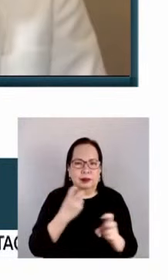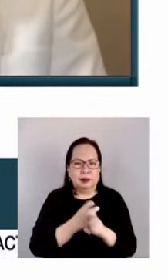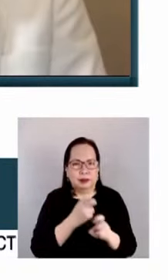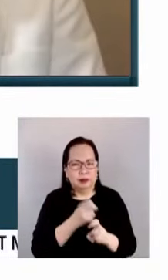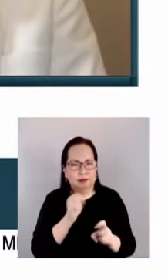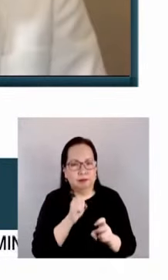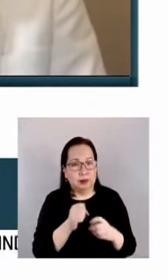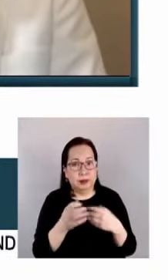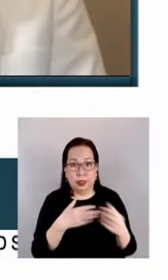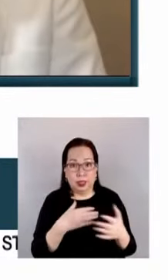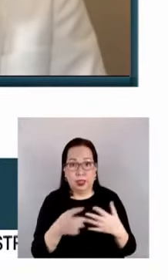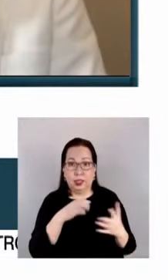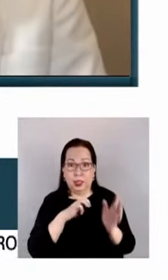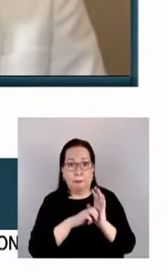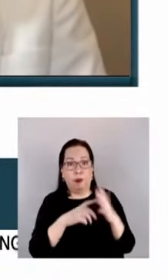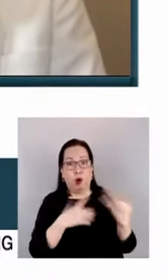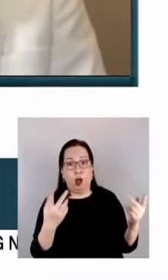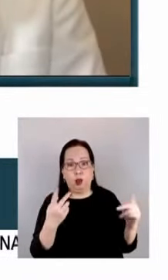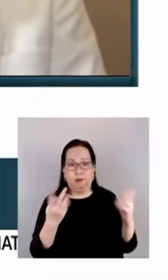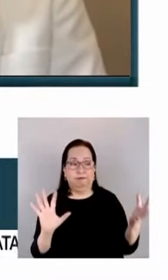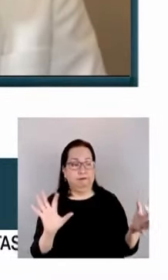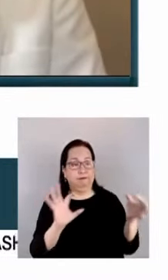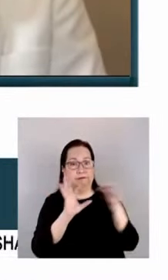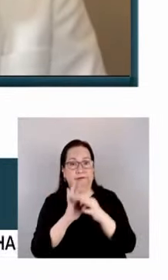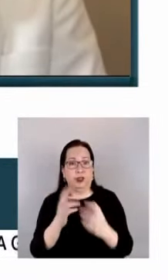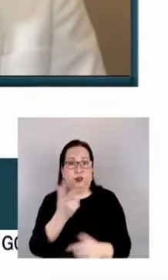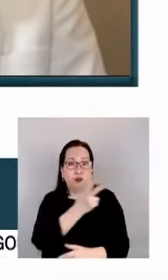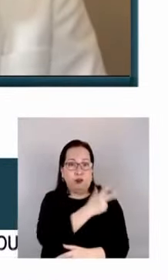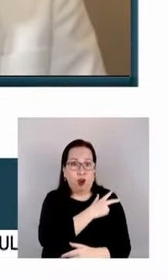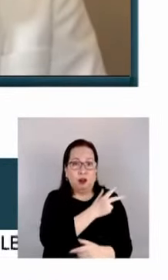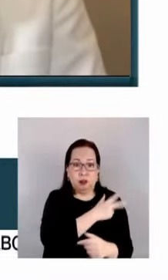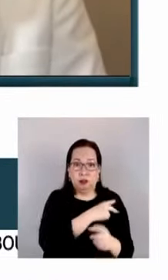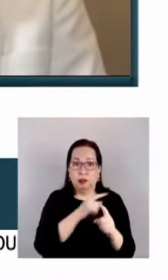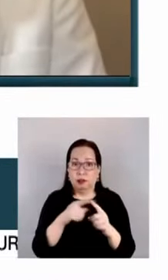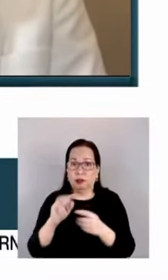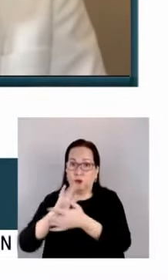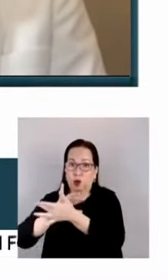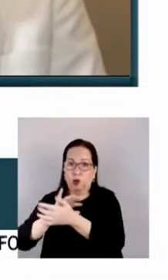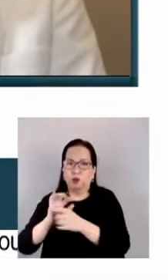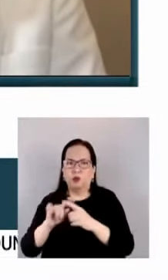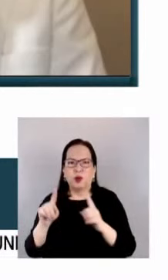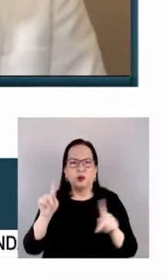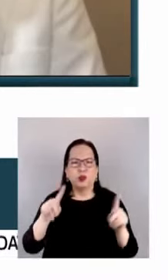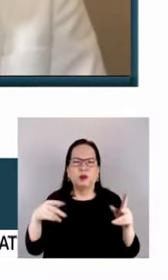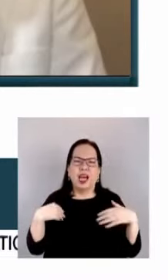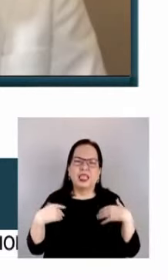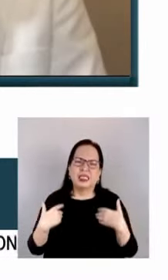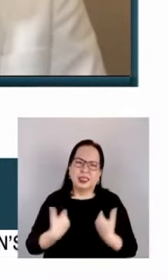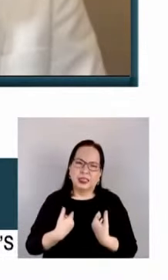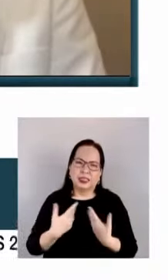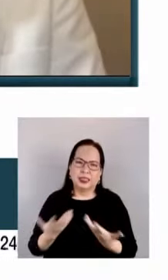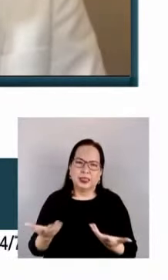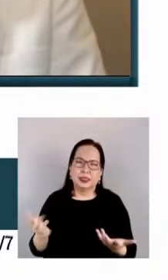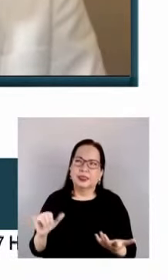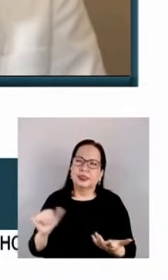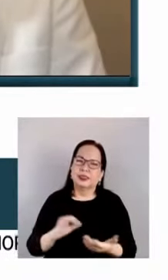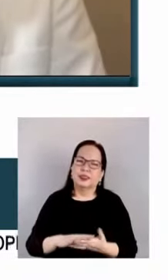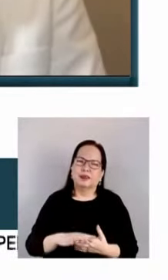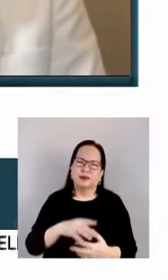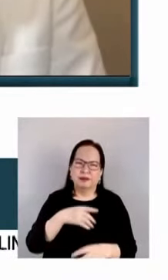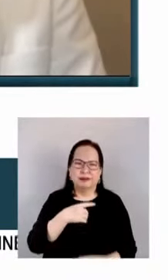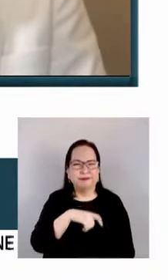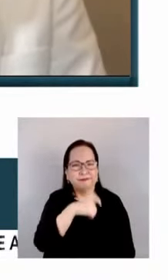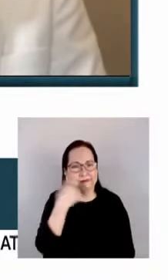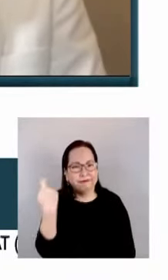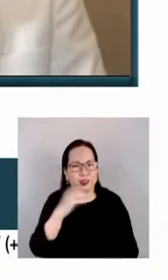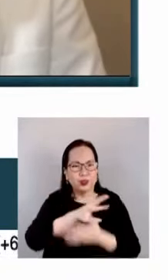I'm going to correlate this with vaccination, people are already having this COVID fatigue. They don't want to go for the booster. If they